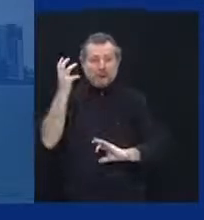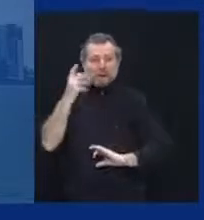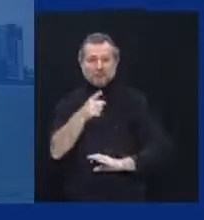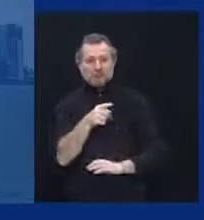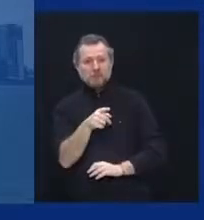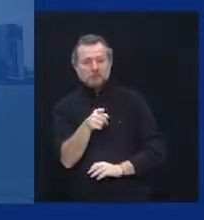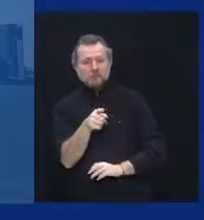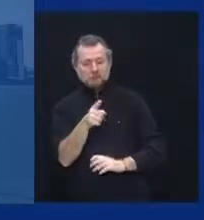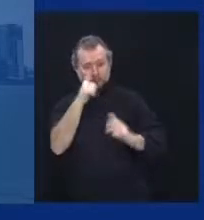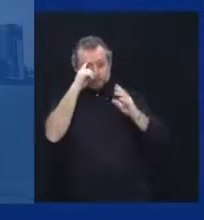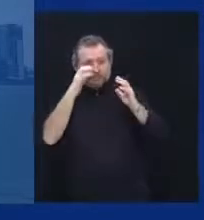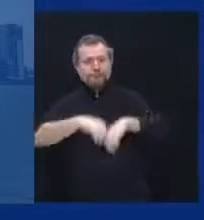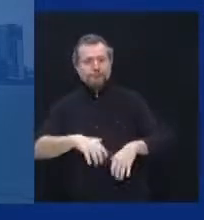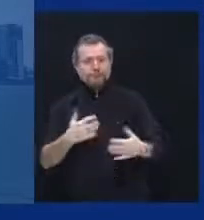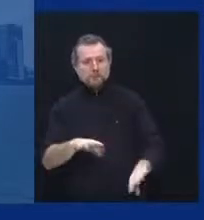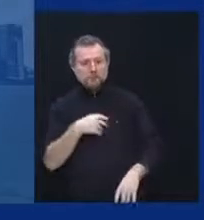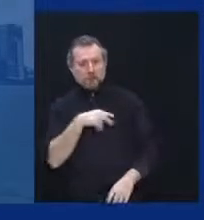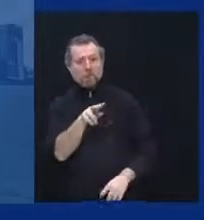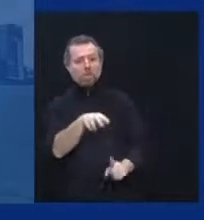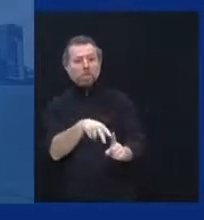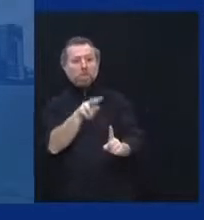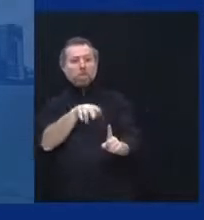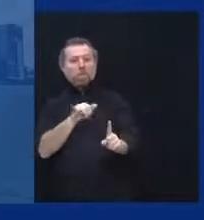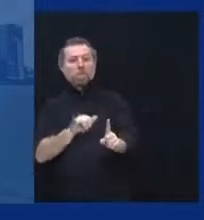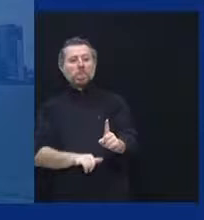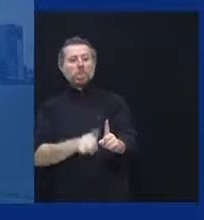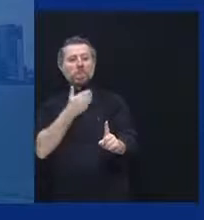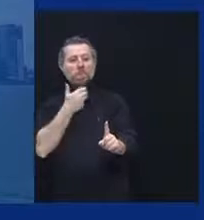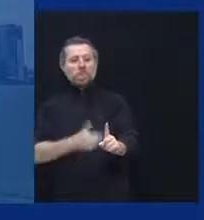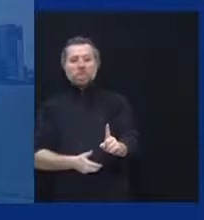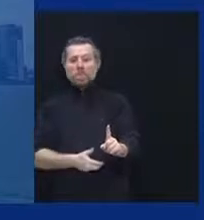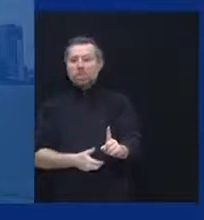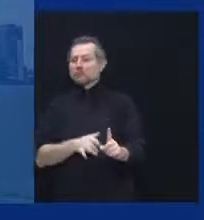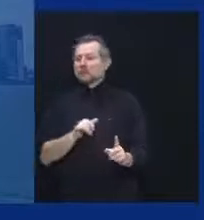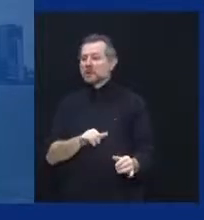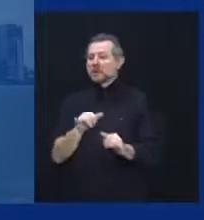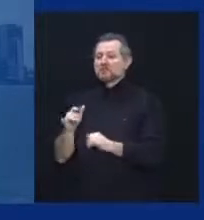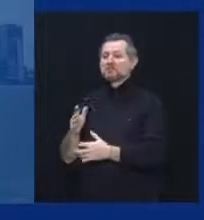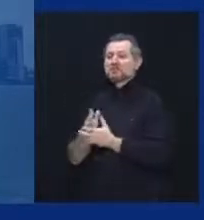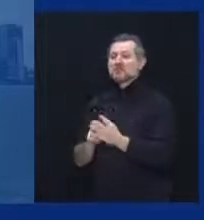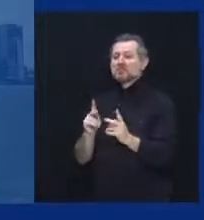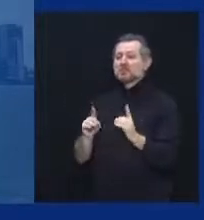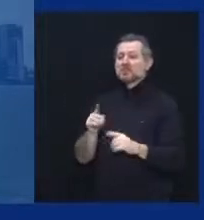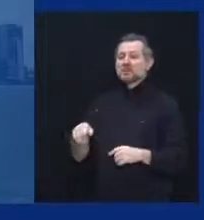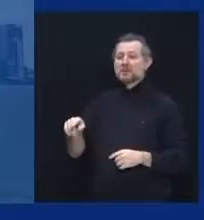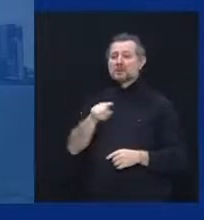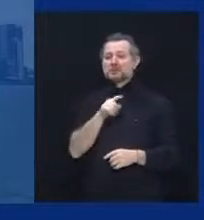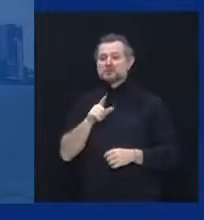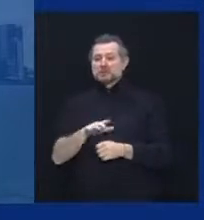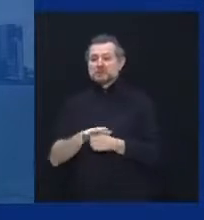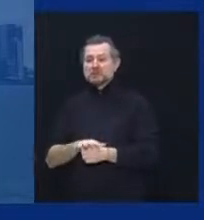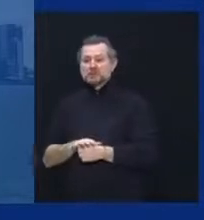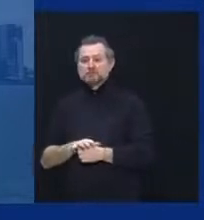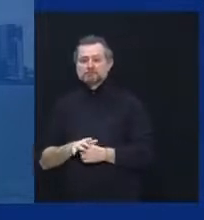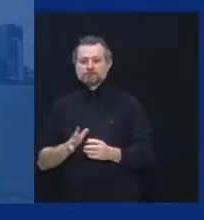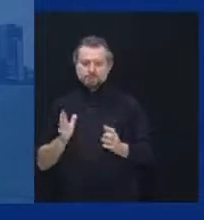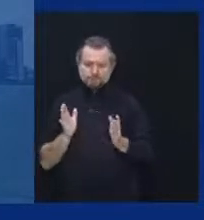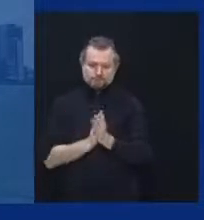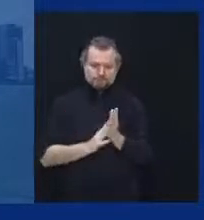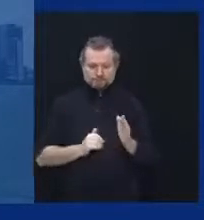COVID. At the same time, you put the pressure on, you put the stress on,